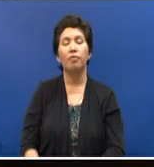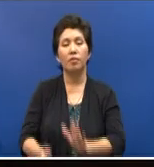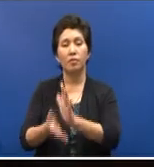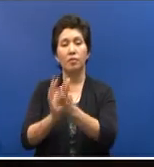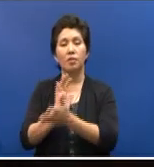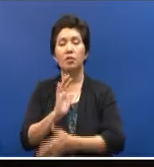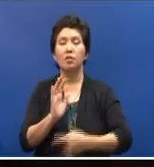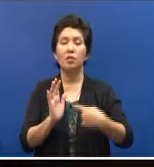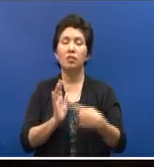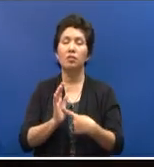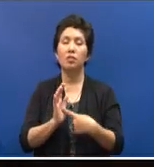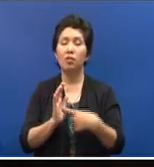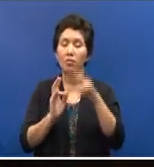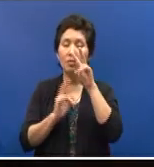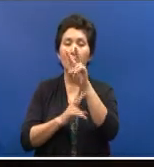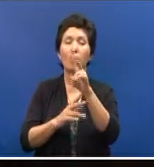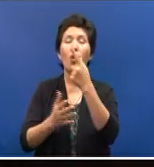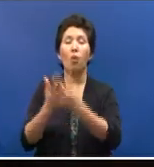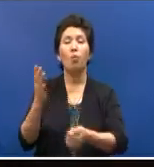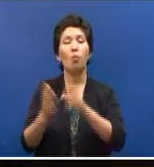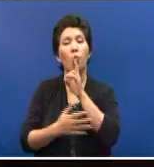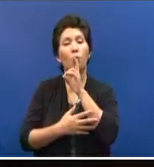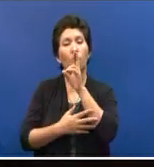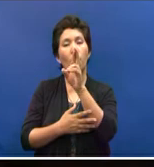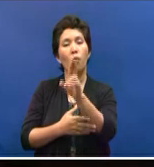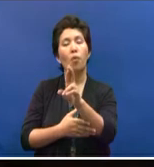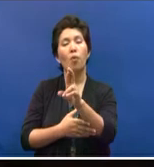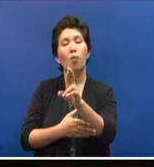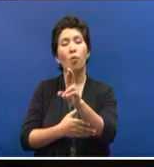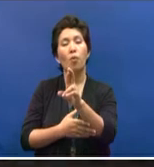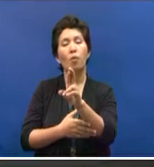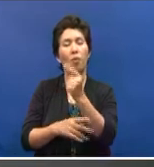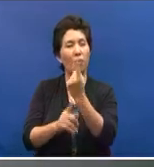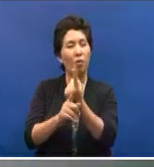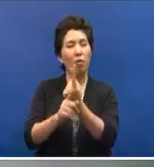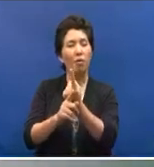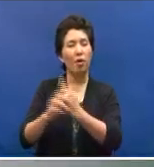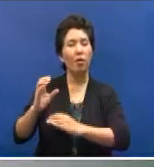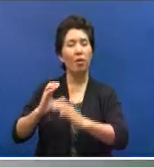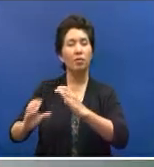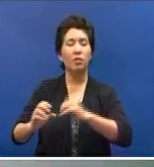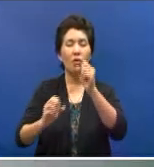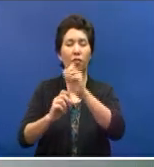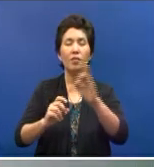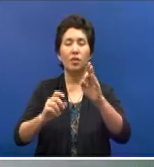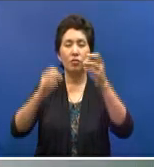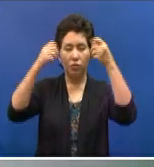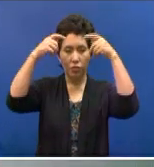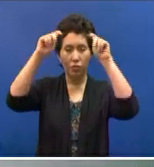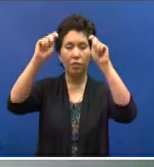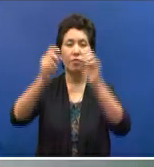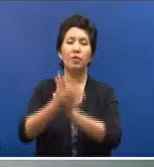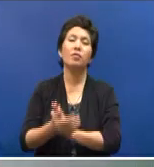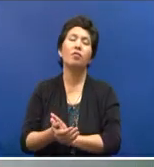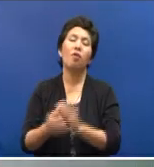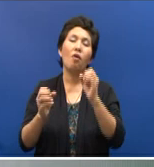So now let us see what are the characteristics of the chief. Basically, the